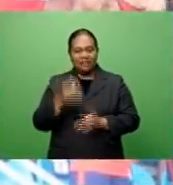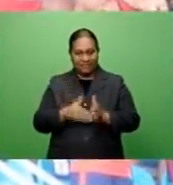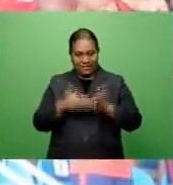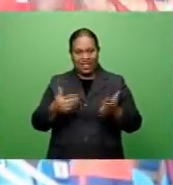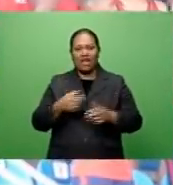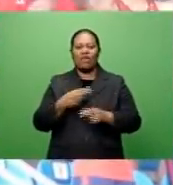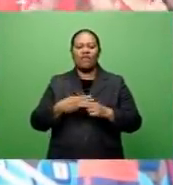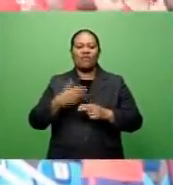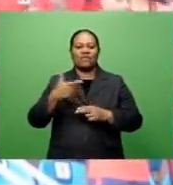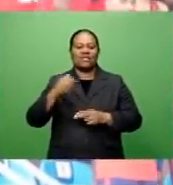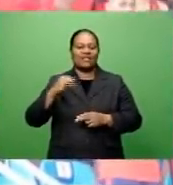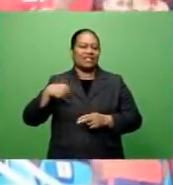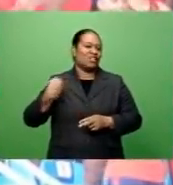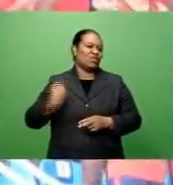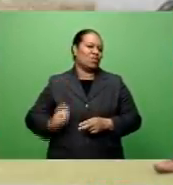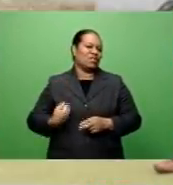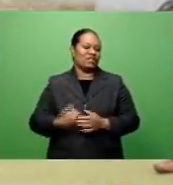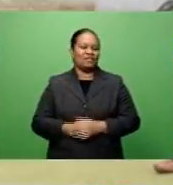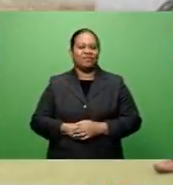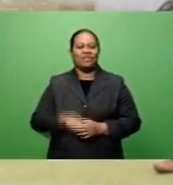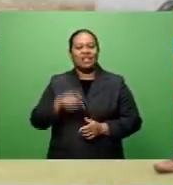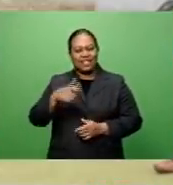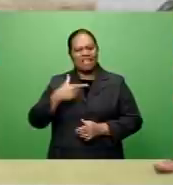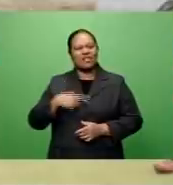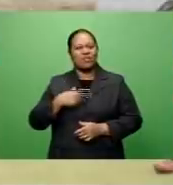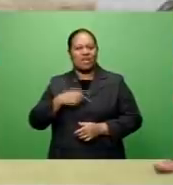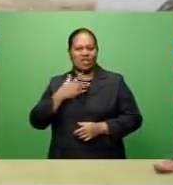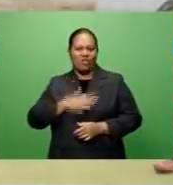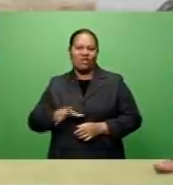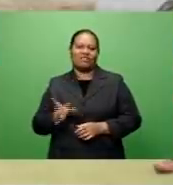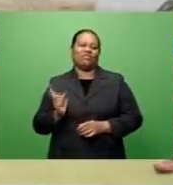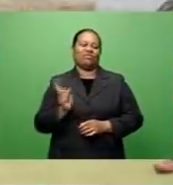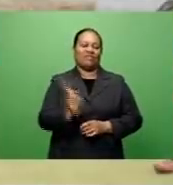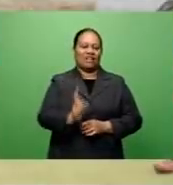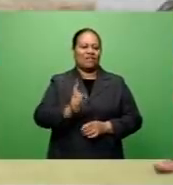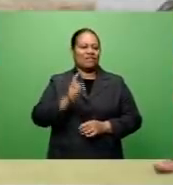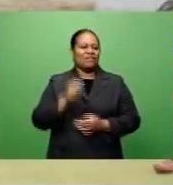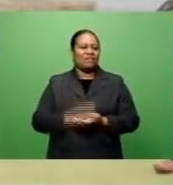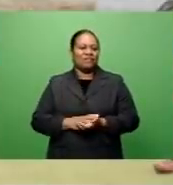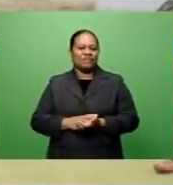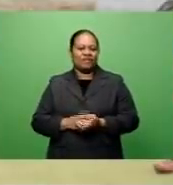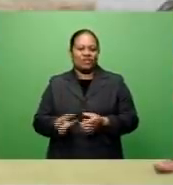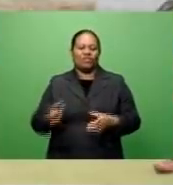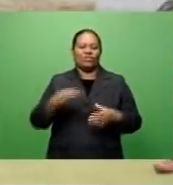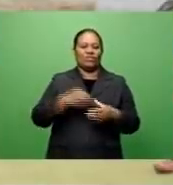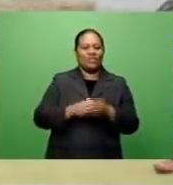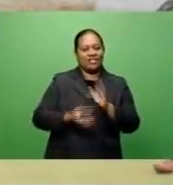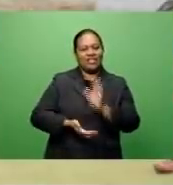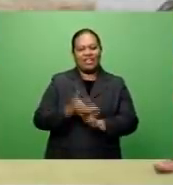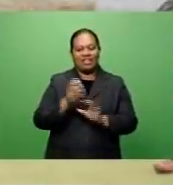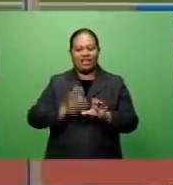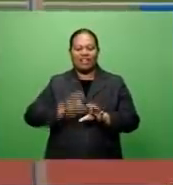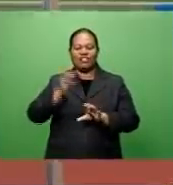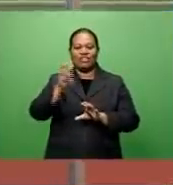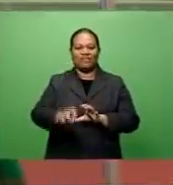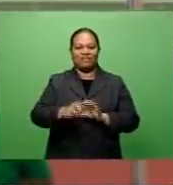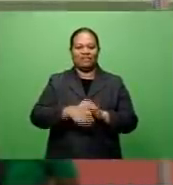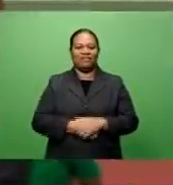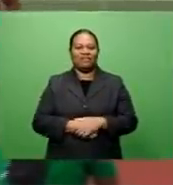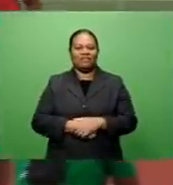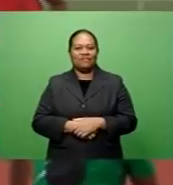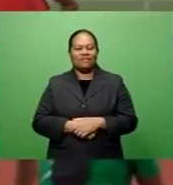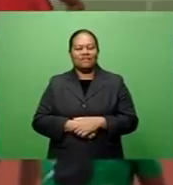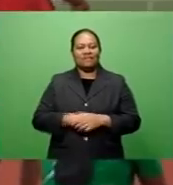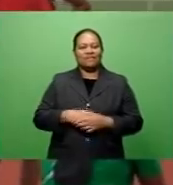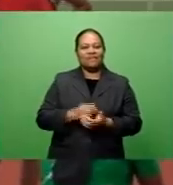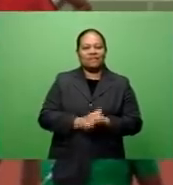7. She was the reason why I started high jump. I wanted to follow her. EHS